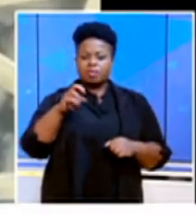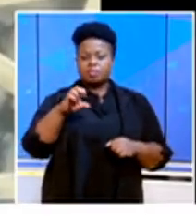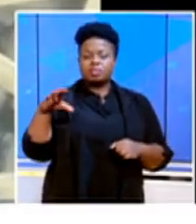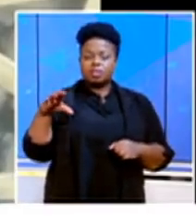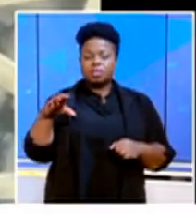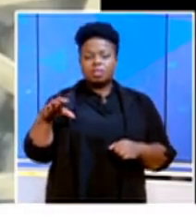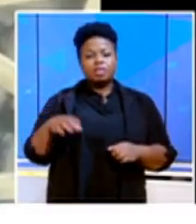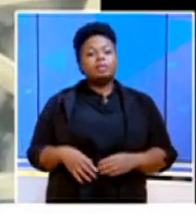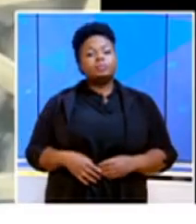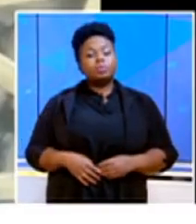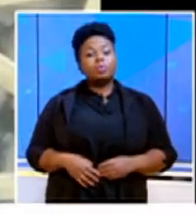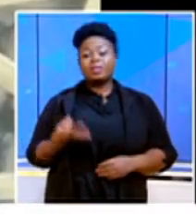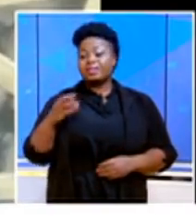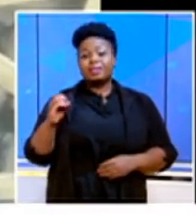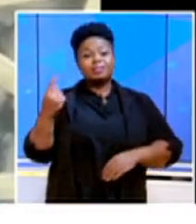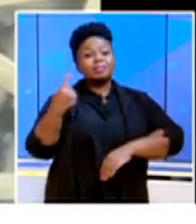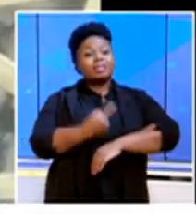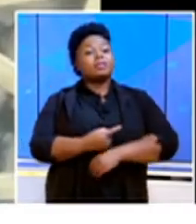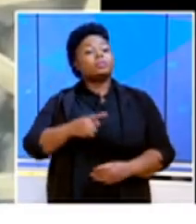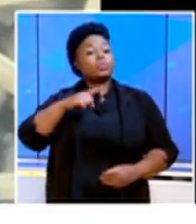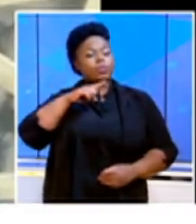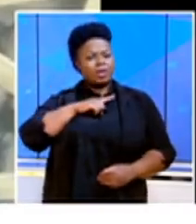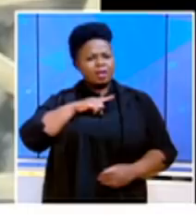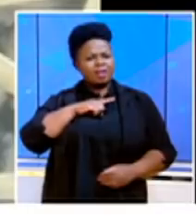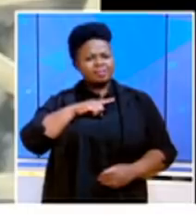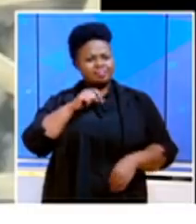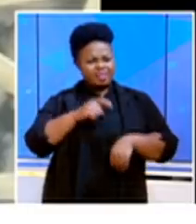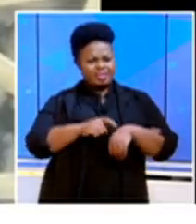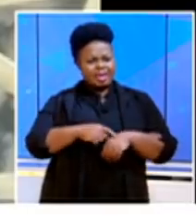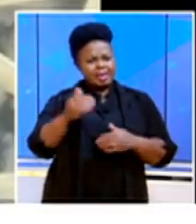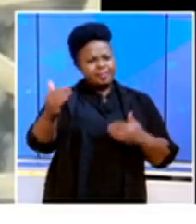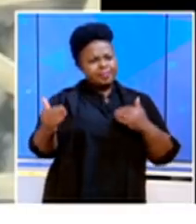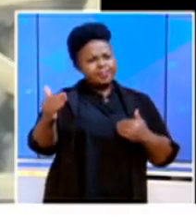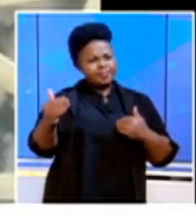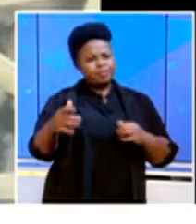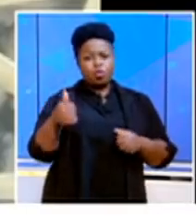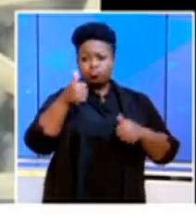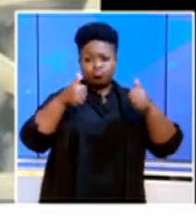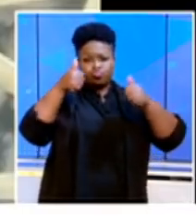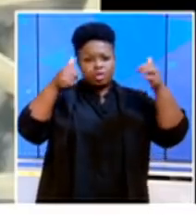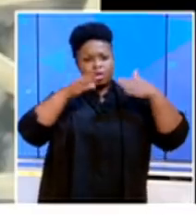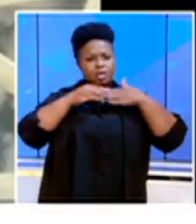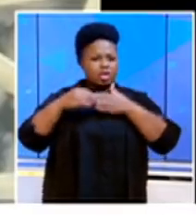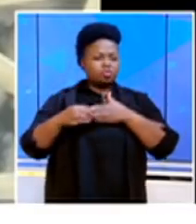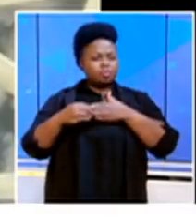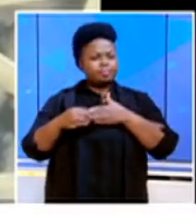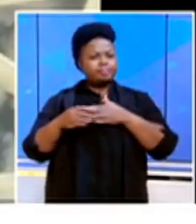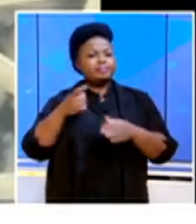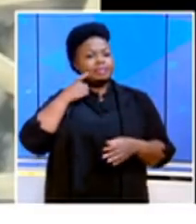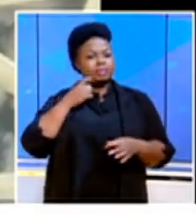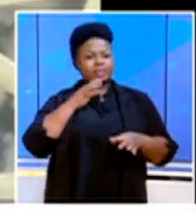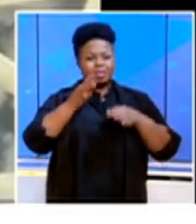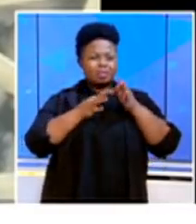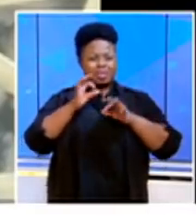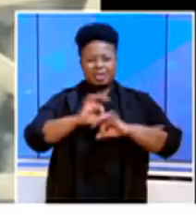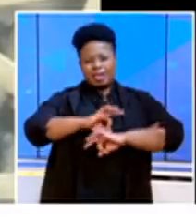Executive Committee will be able to allow the leadership the space to be able to clarify all